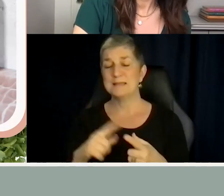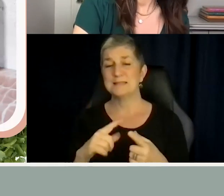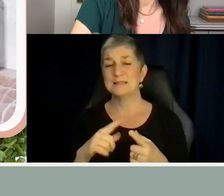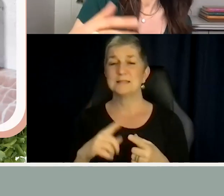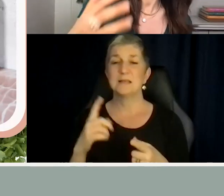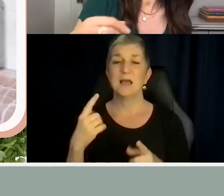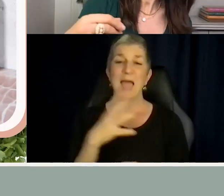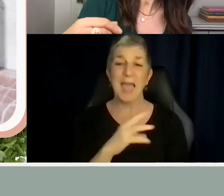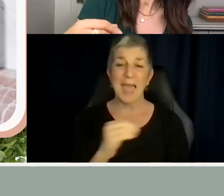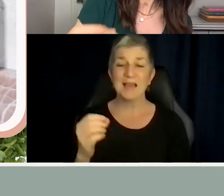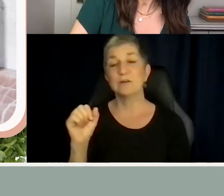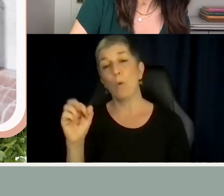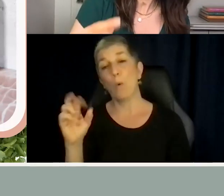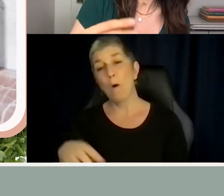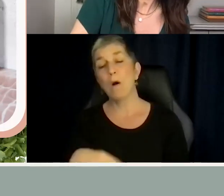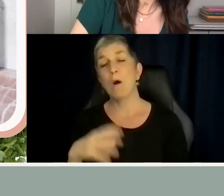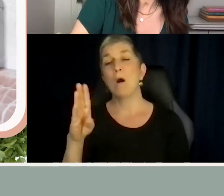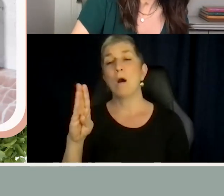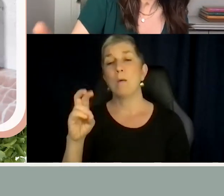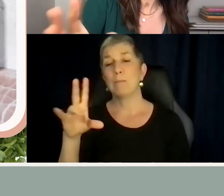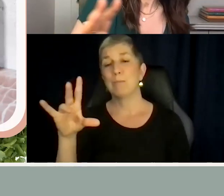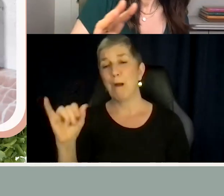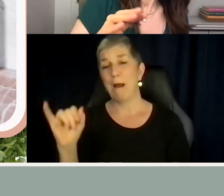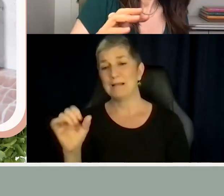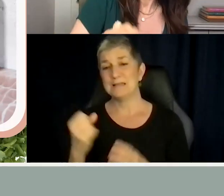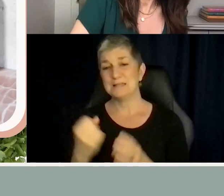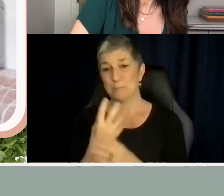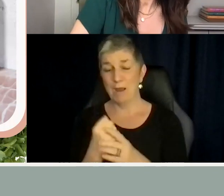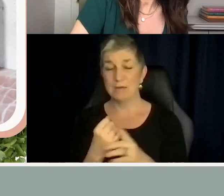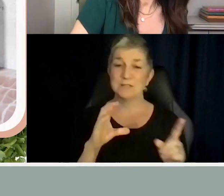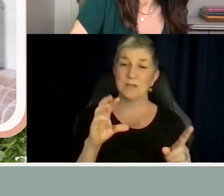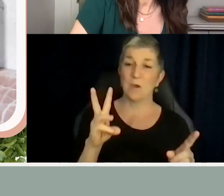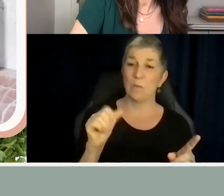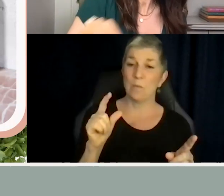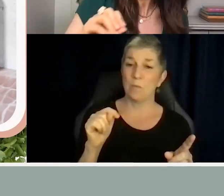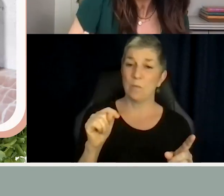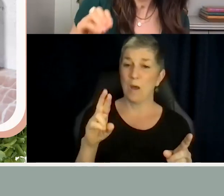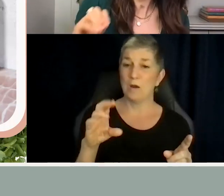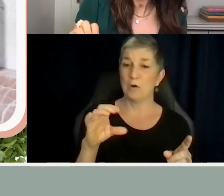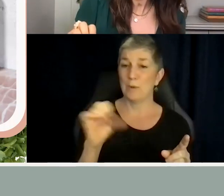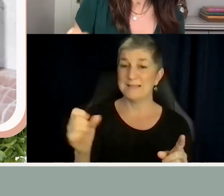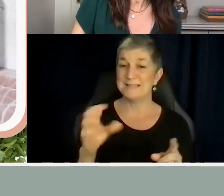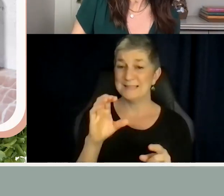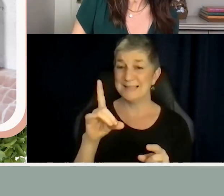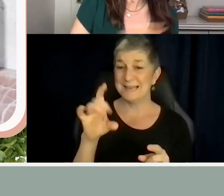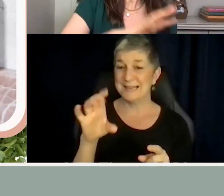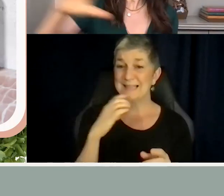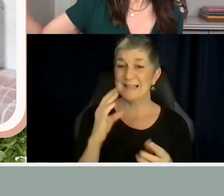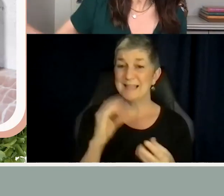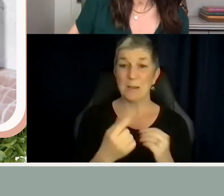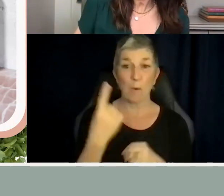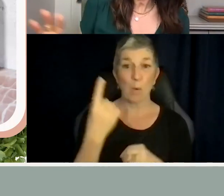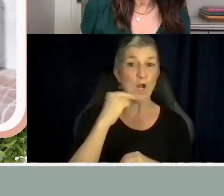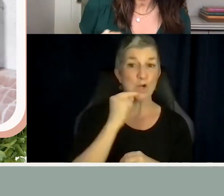sprouts. So first I'll talk about watercress and its benefits. The CDC ranked it #1 nutrient dense among